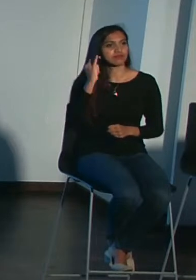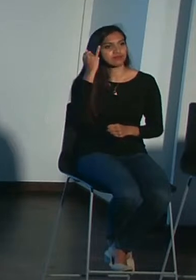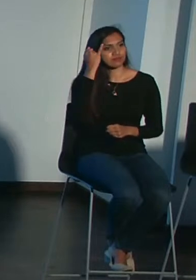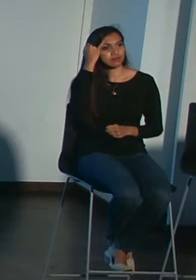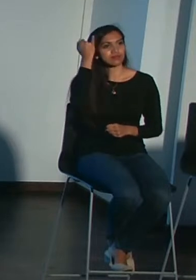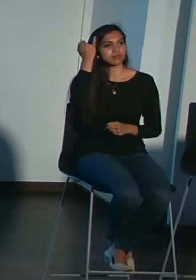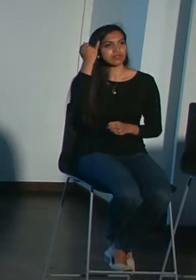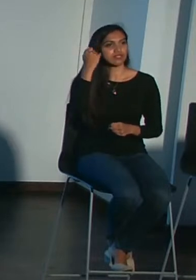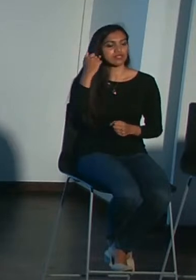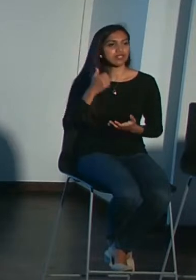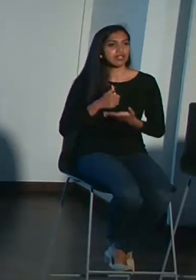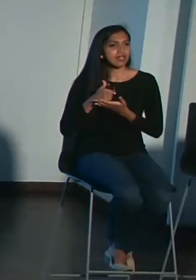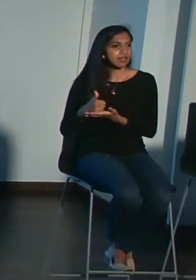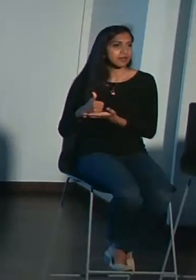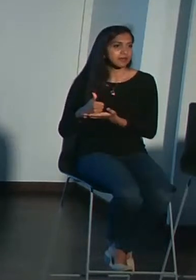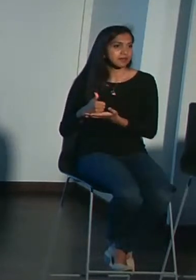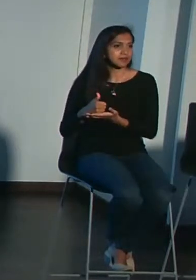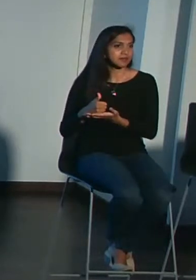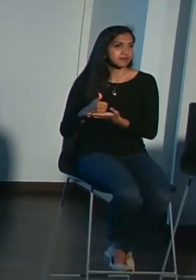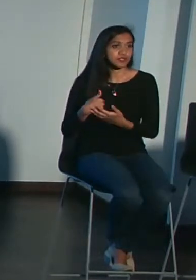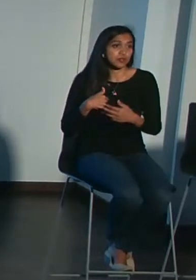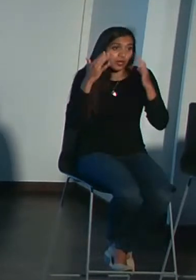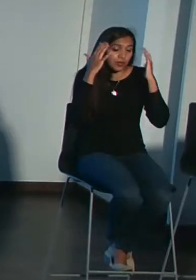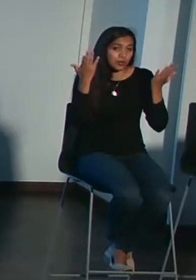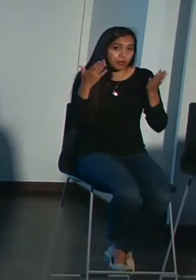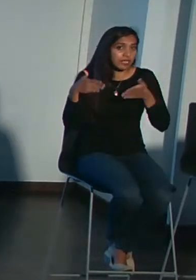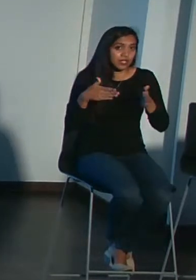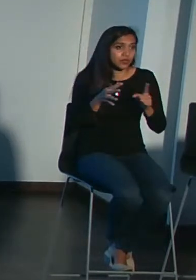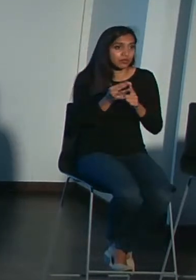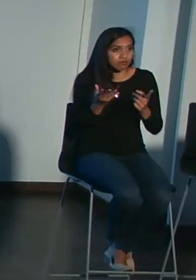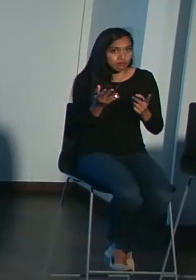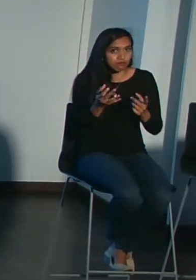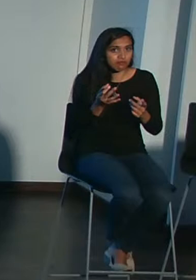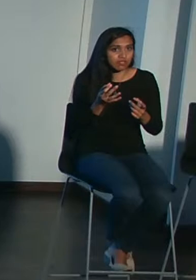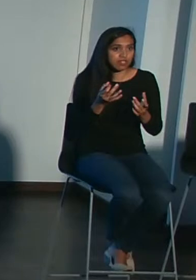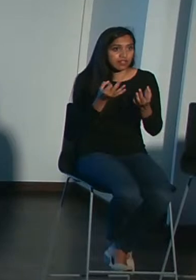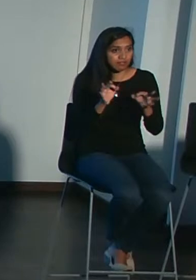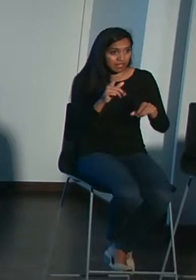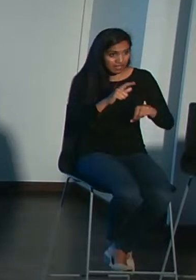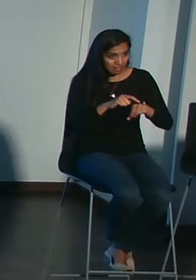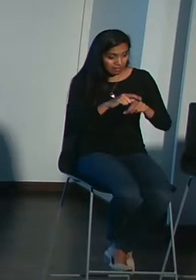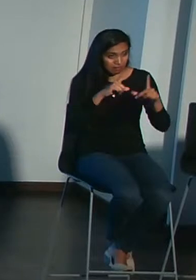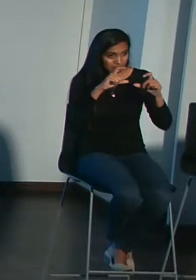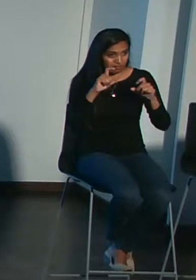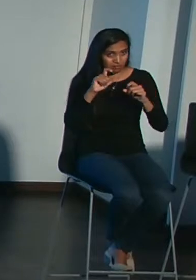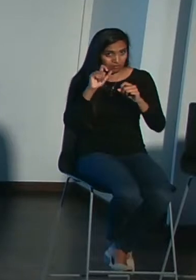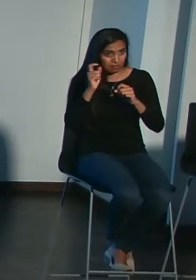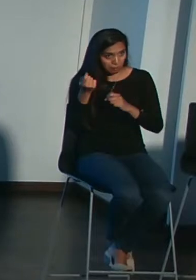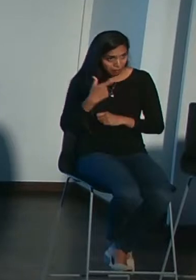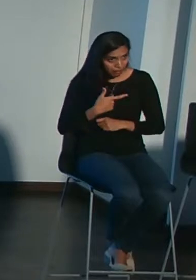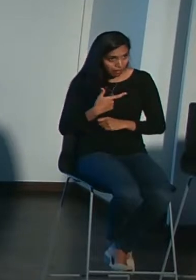something? I don't know. But